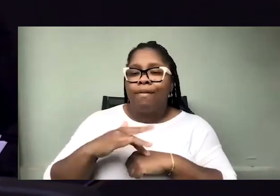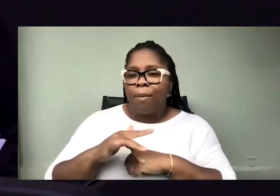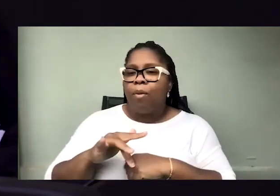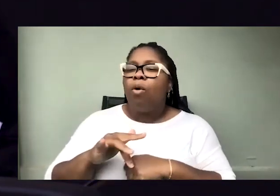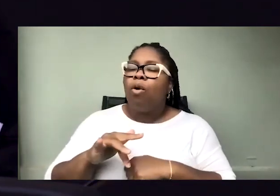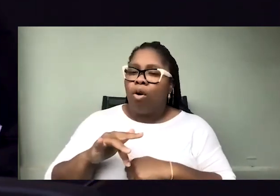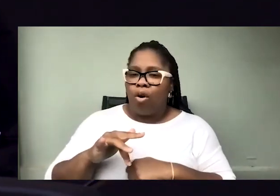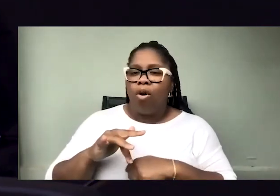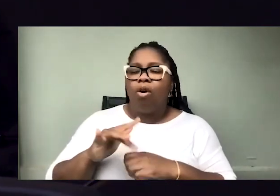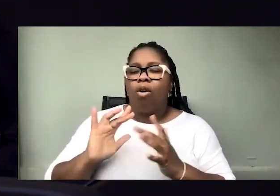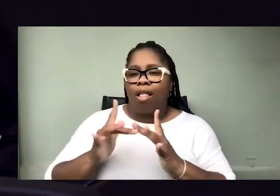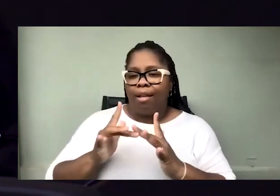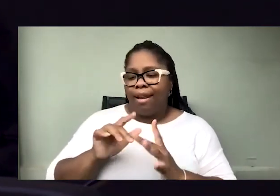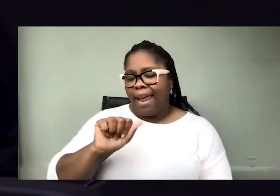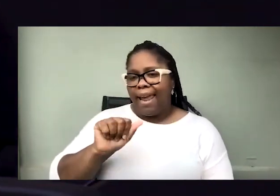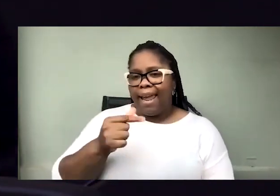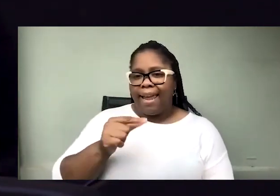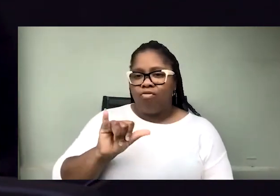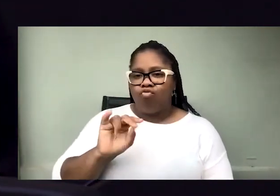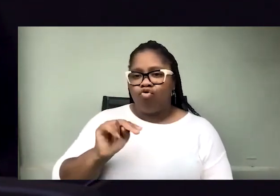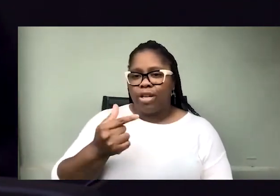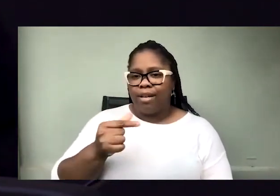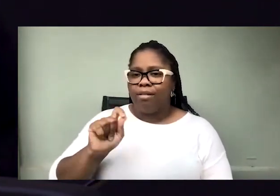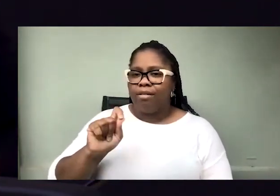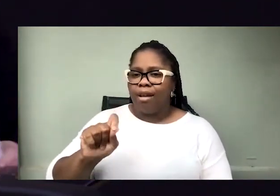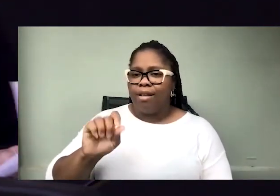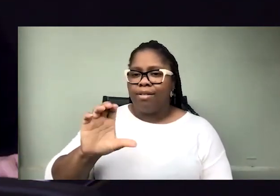at aging.ca.gov.